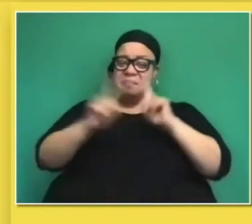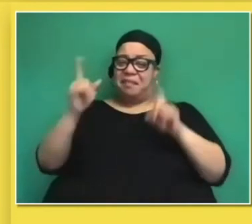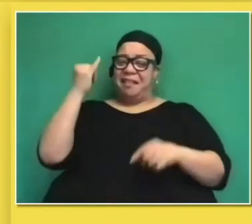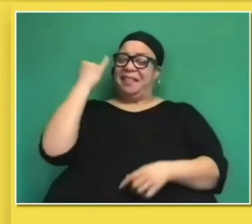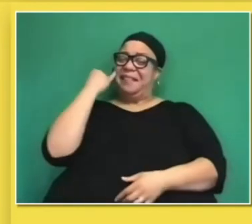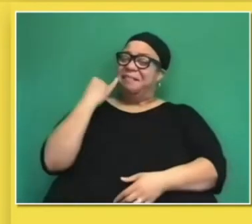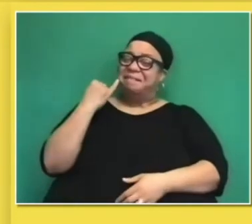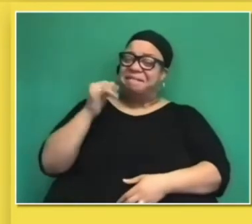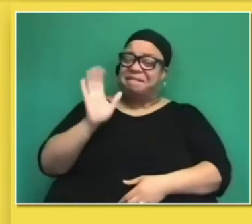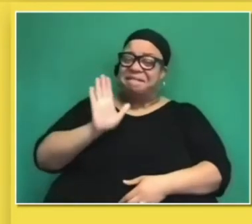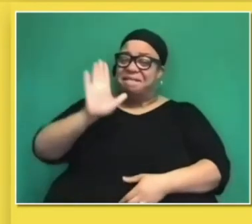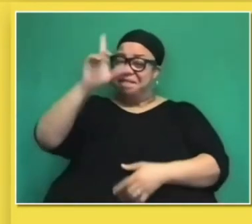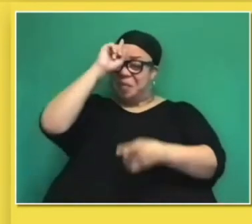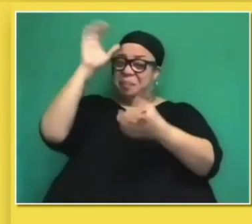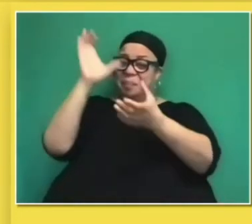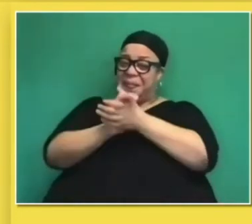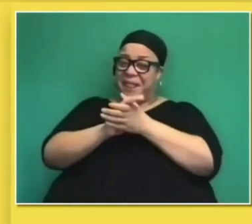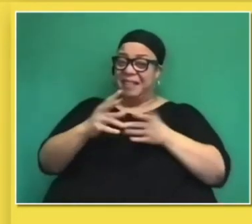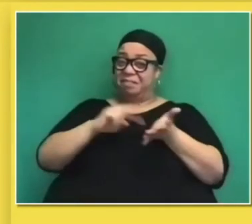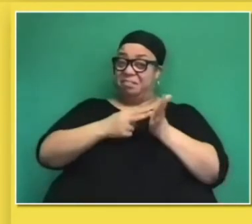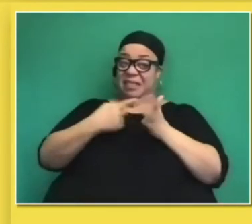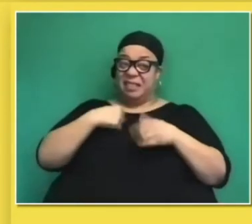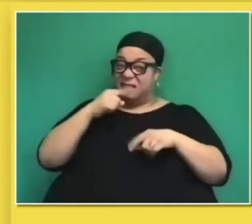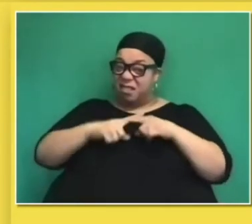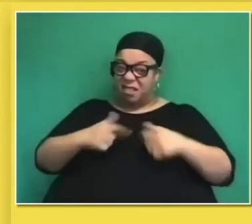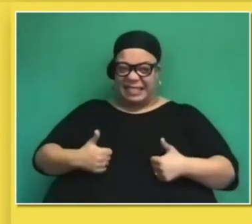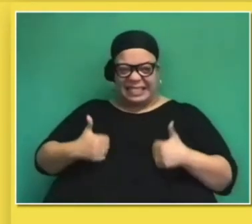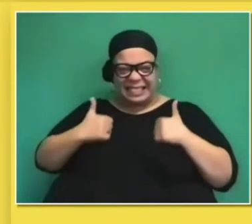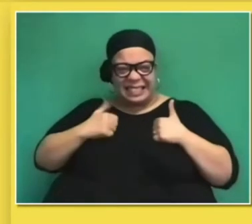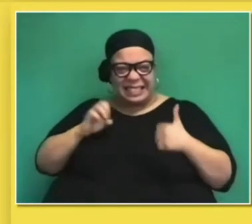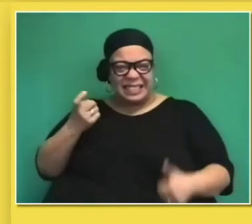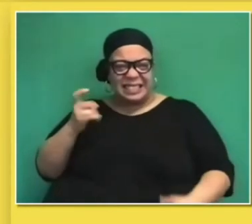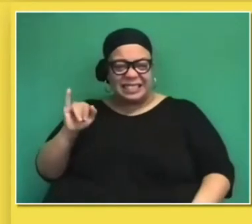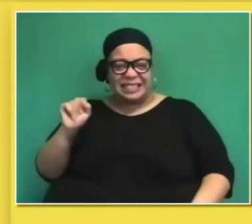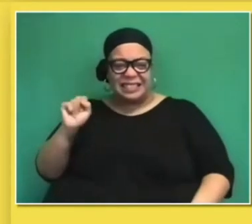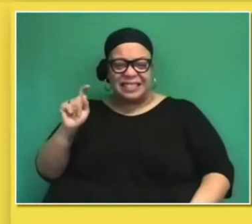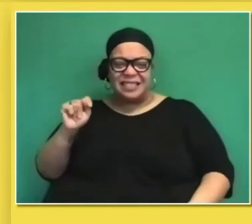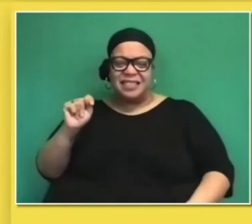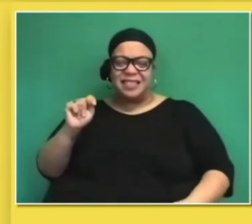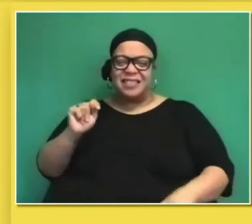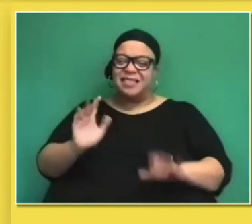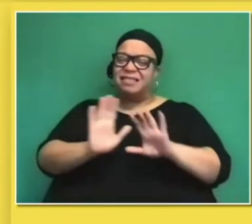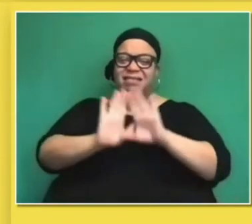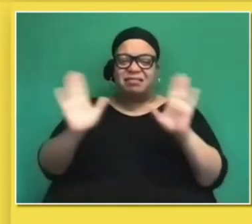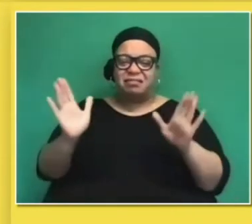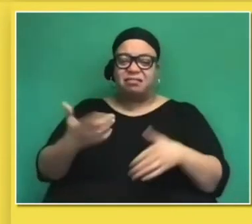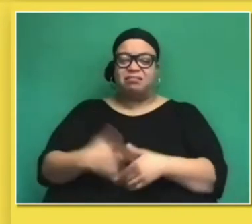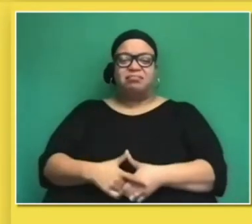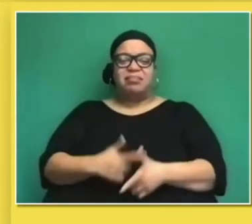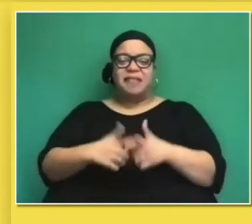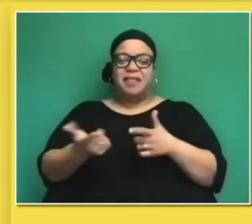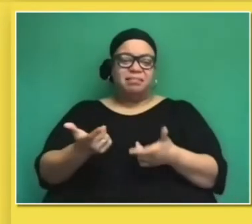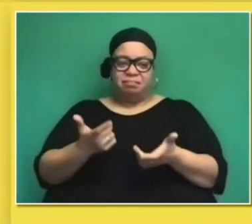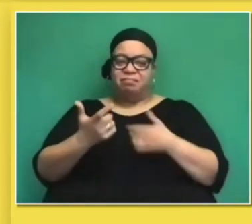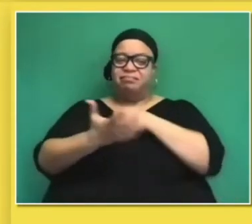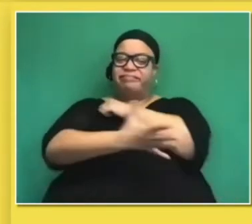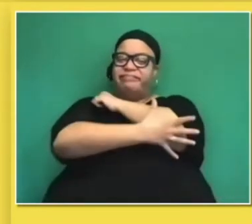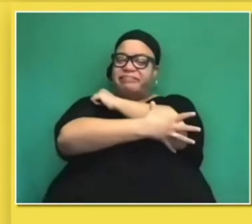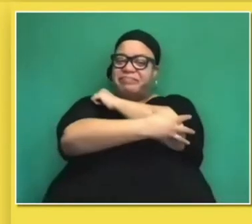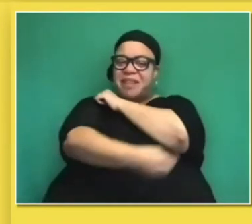never be a cop-out for justice. And addressing poverty and systemic racism is the way to